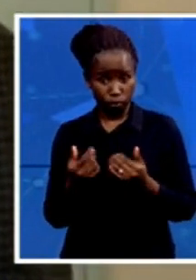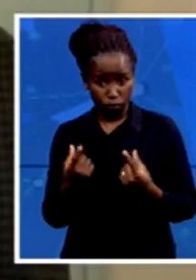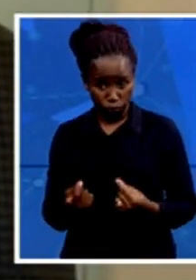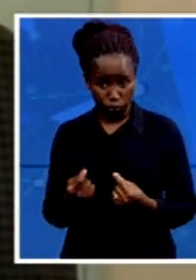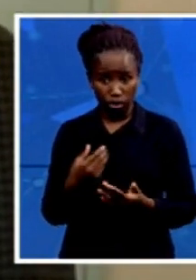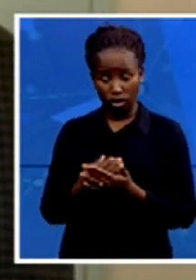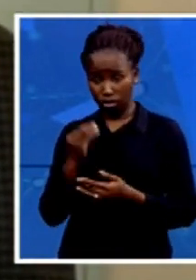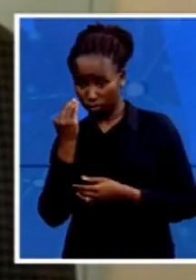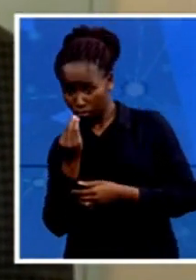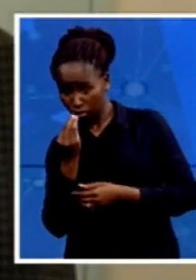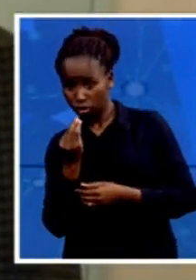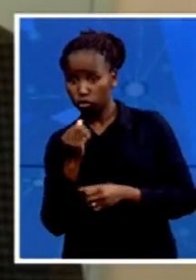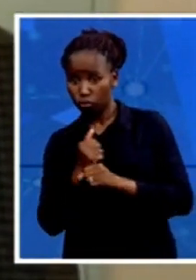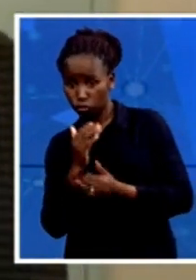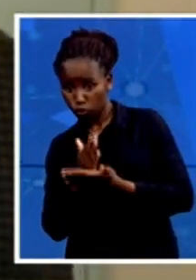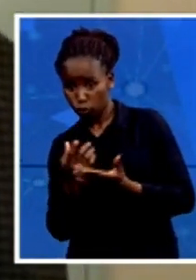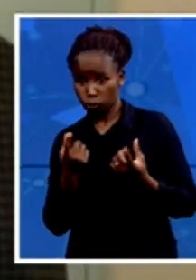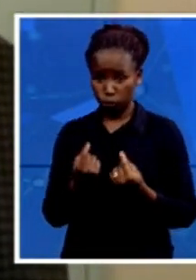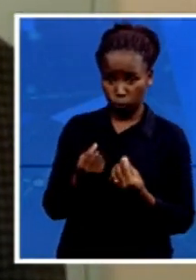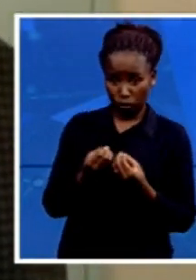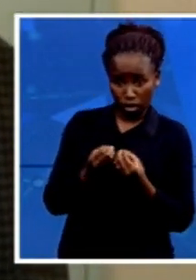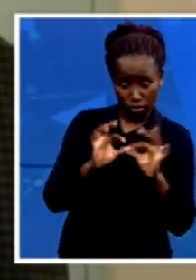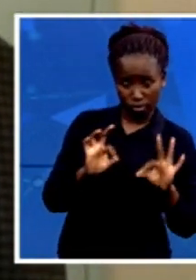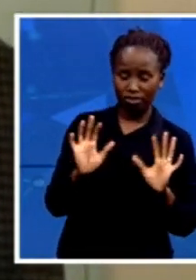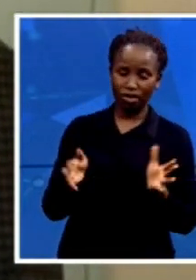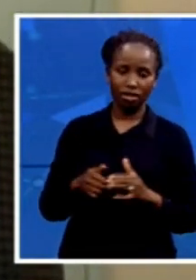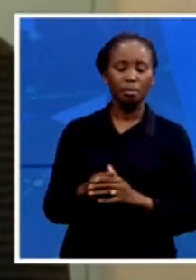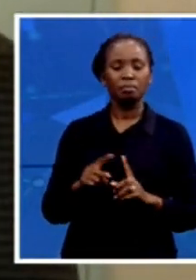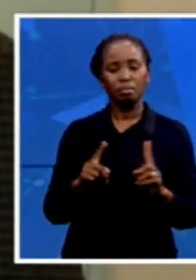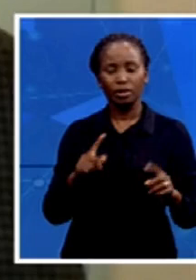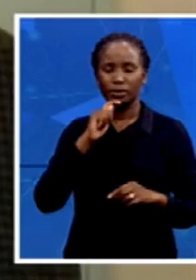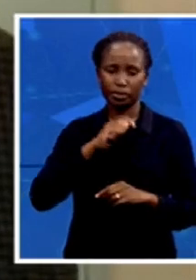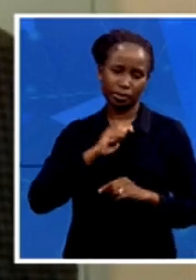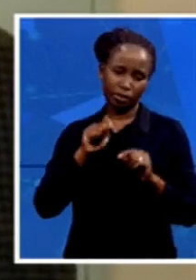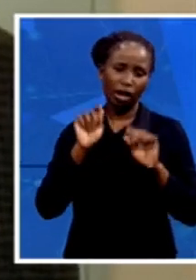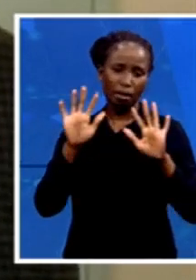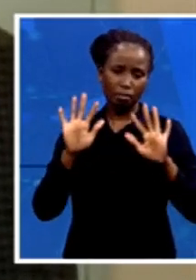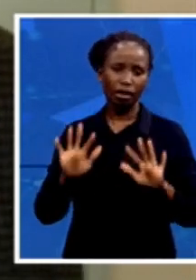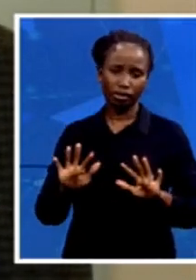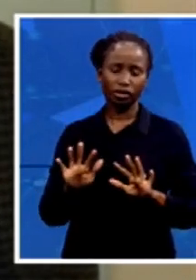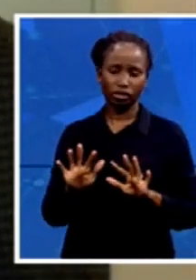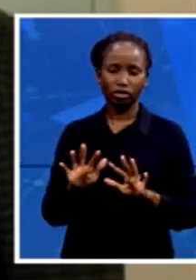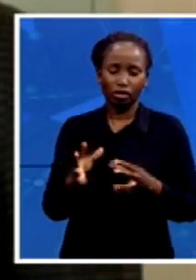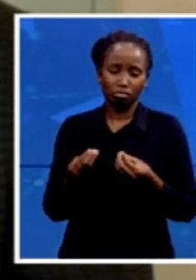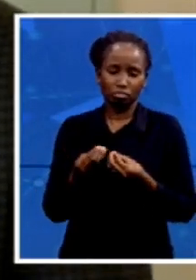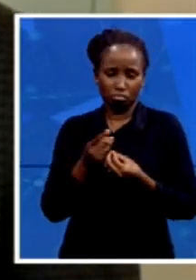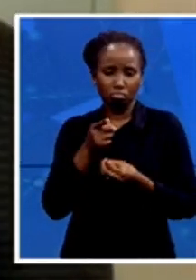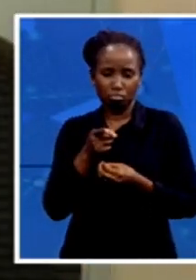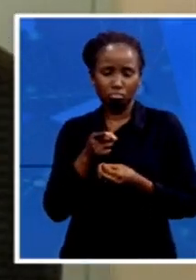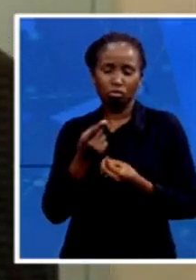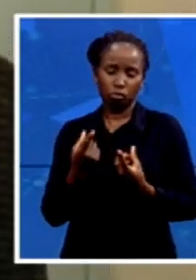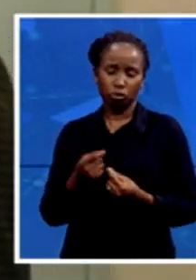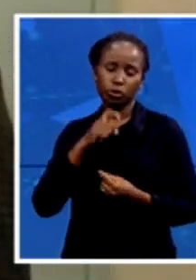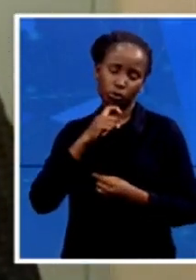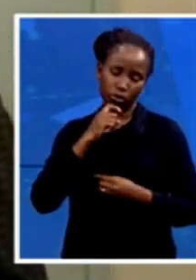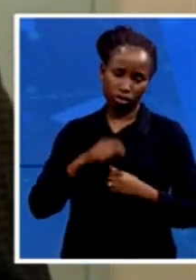ports. But it's really an amazing sort of piece of equipment. More especially the hand movement.